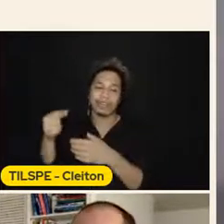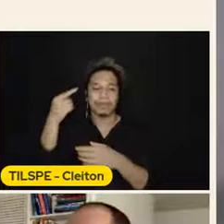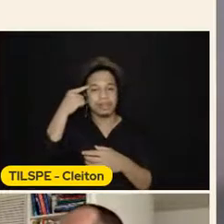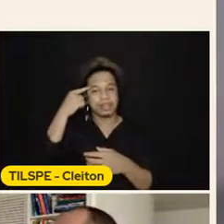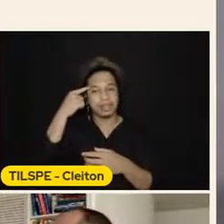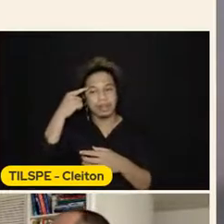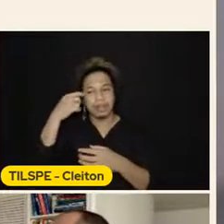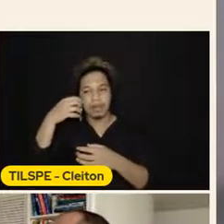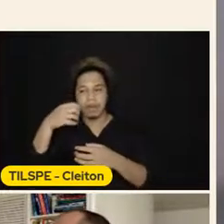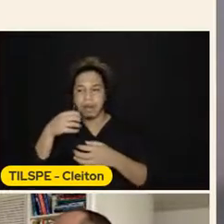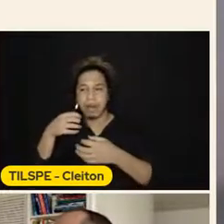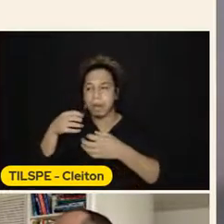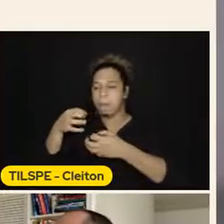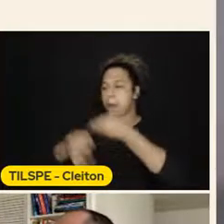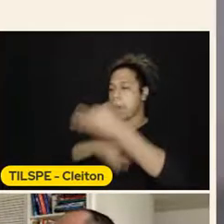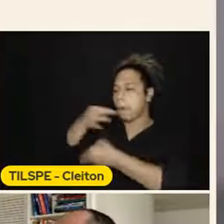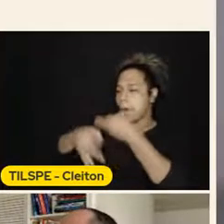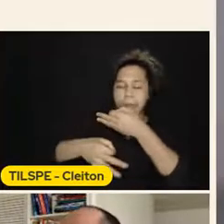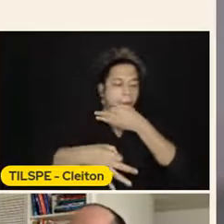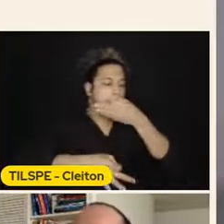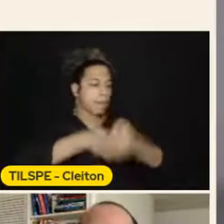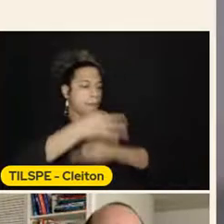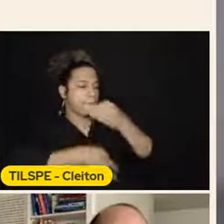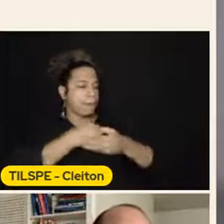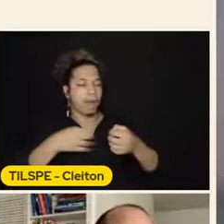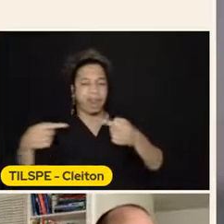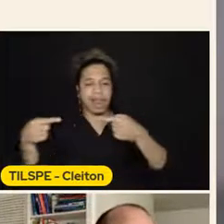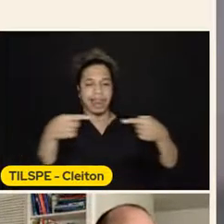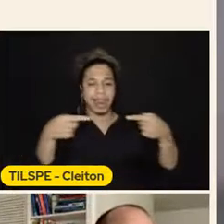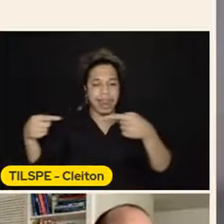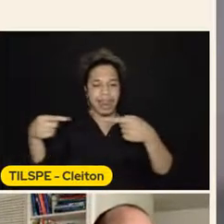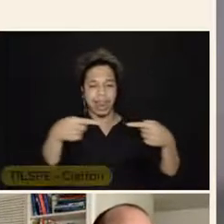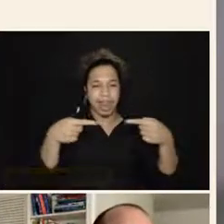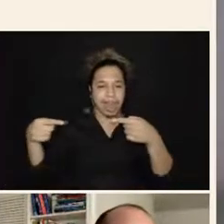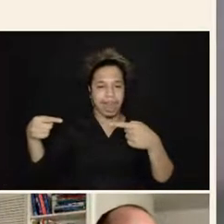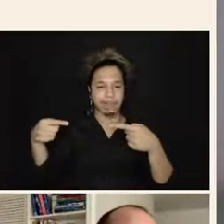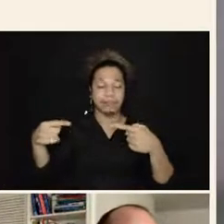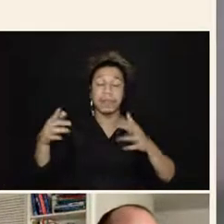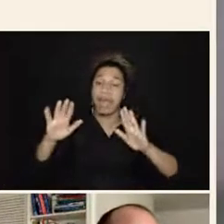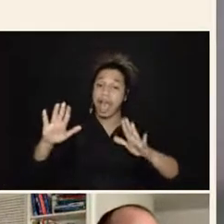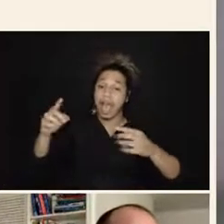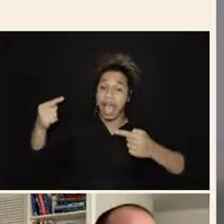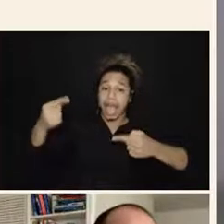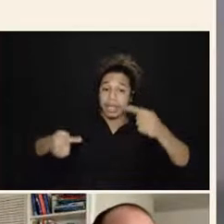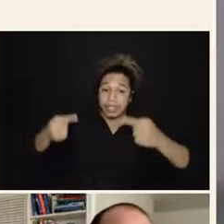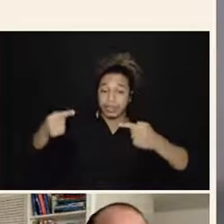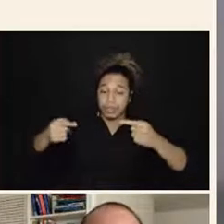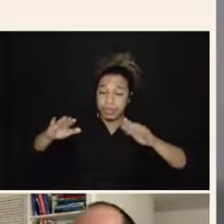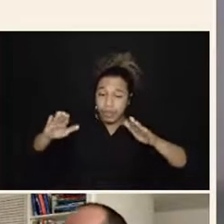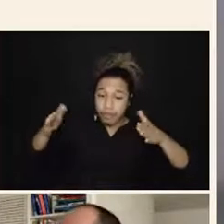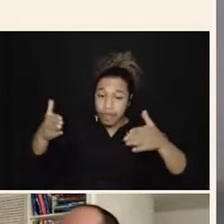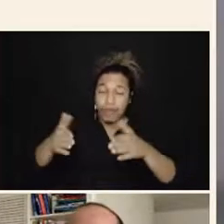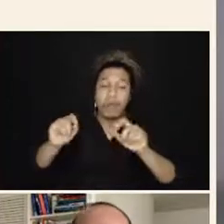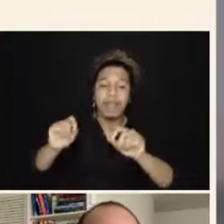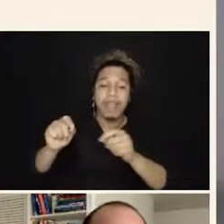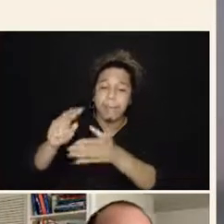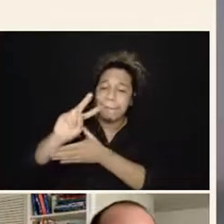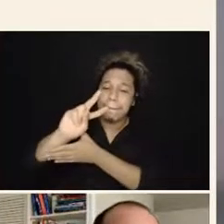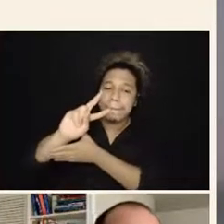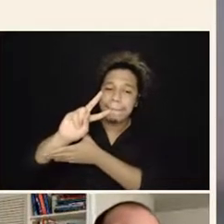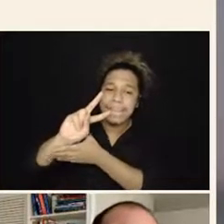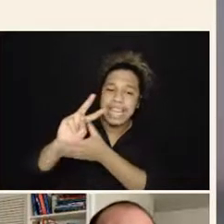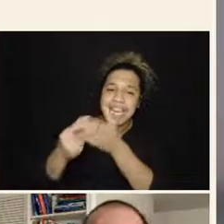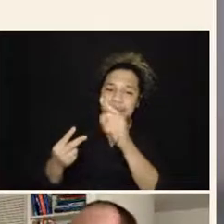one another. And the whole discussion was around bilingualism,